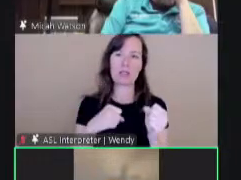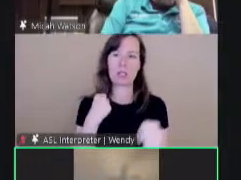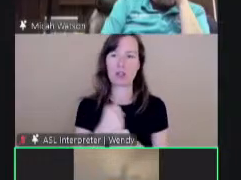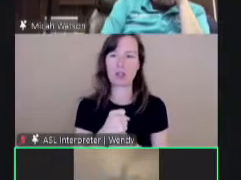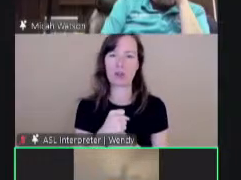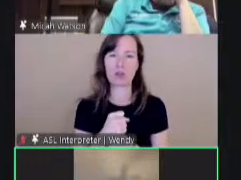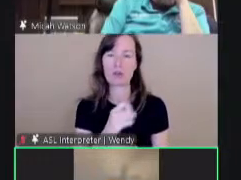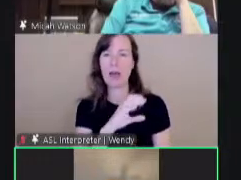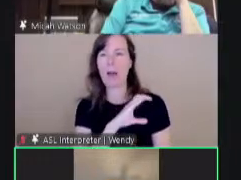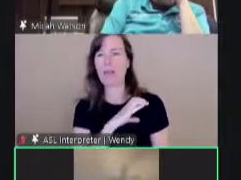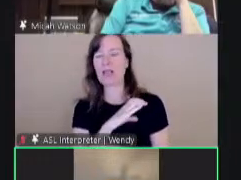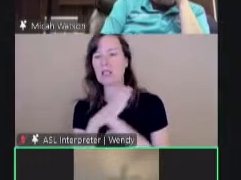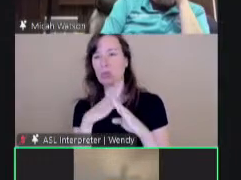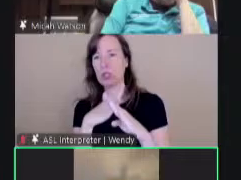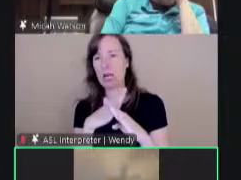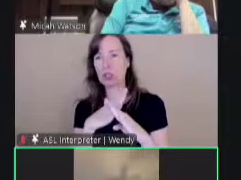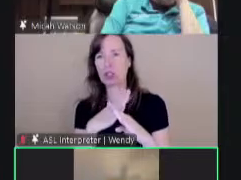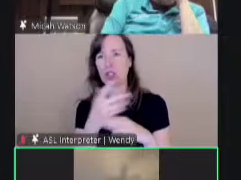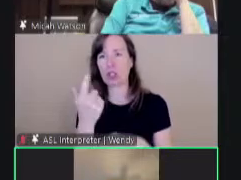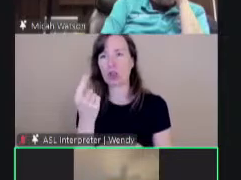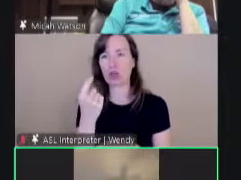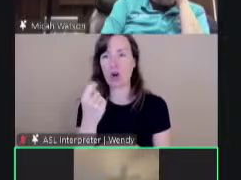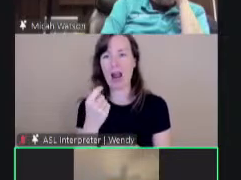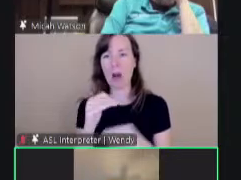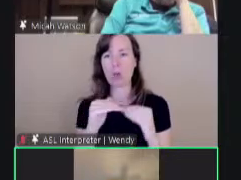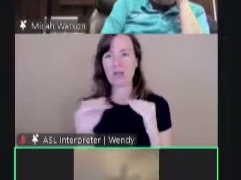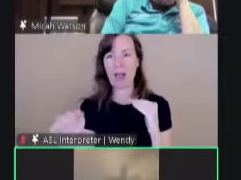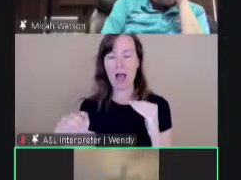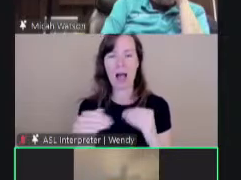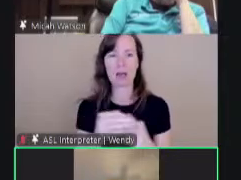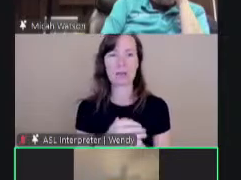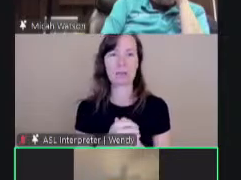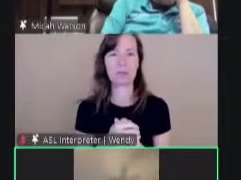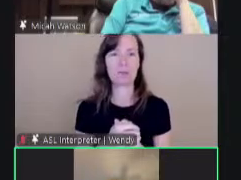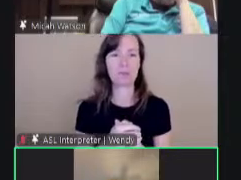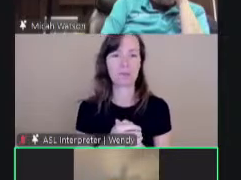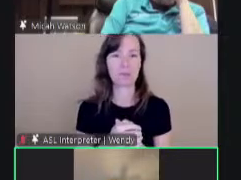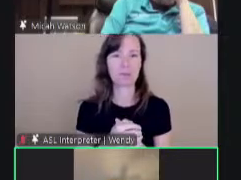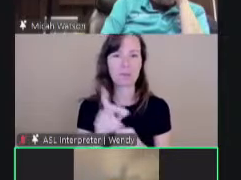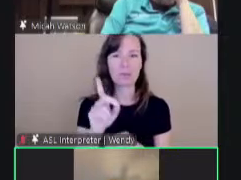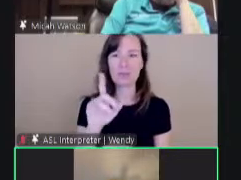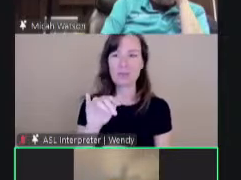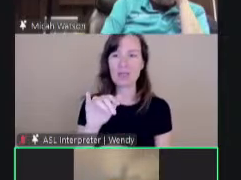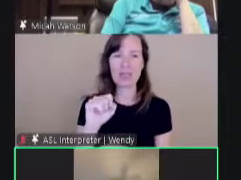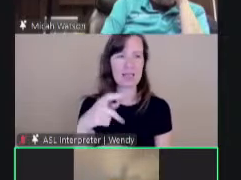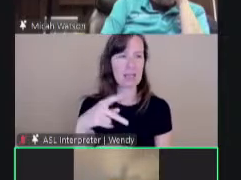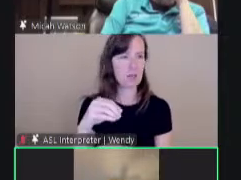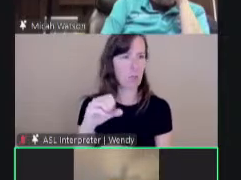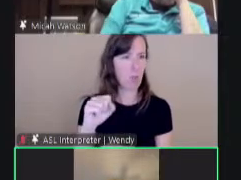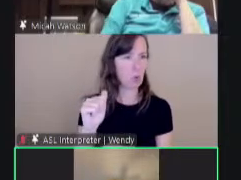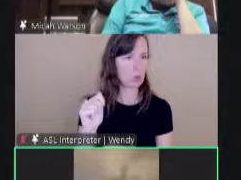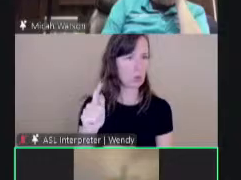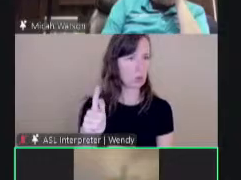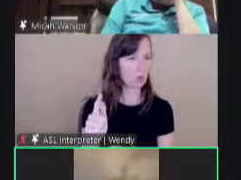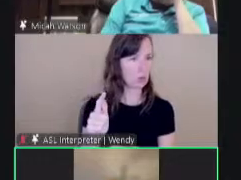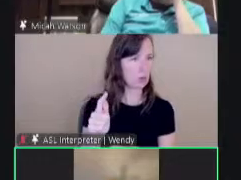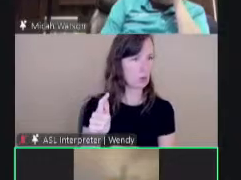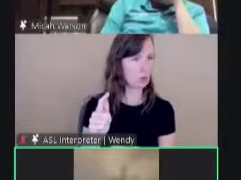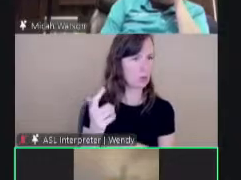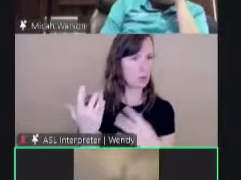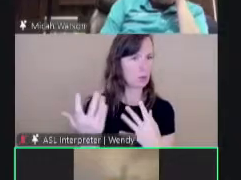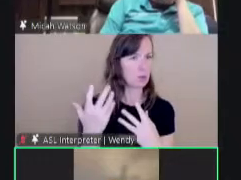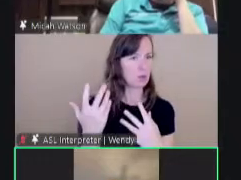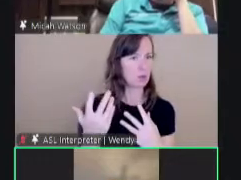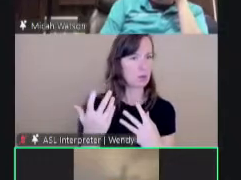police protection grant was flat, and the disposal fee rebate has been constant for many